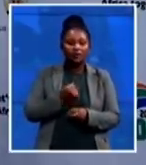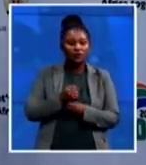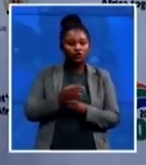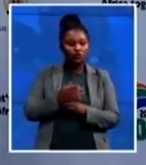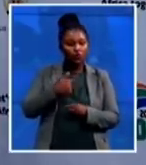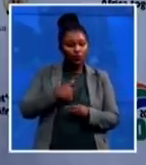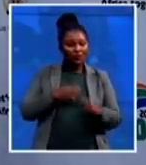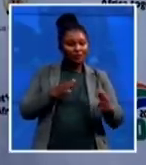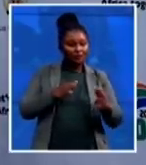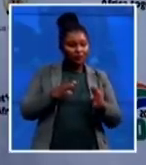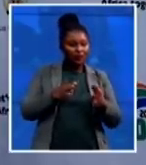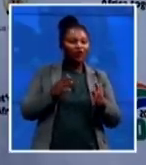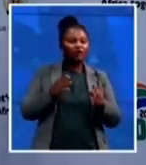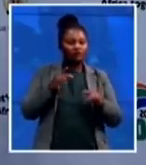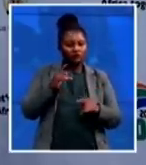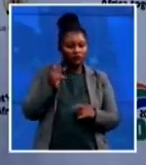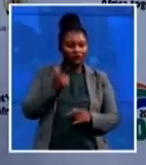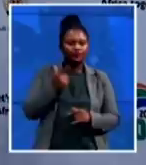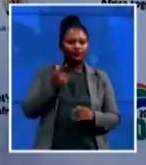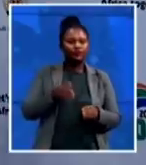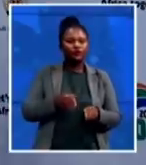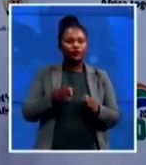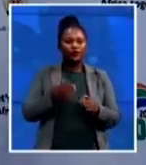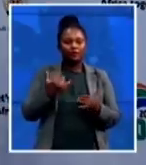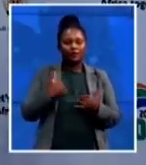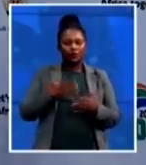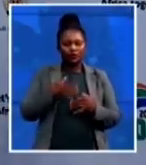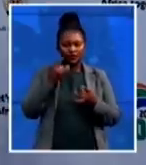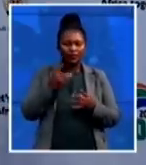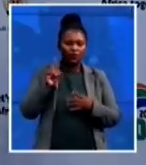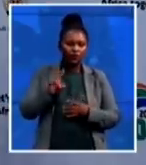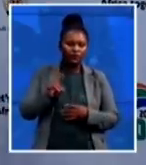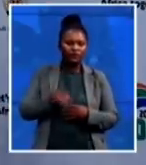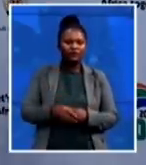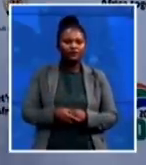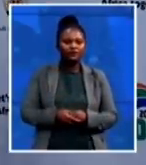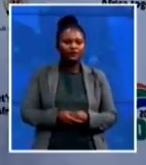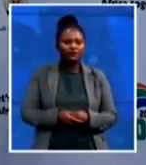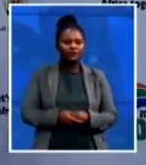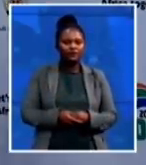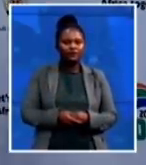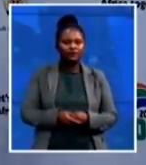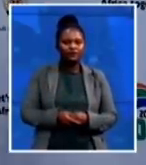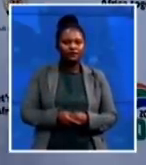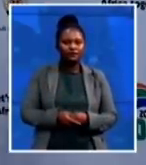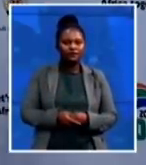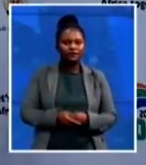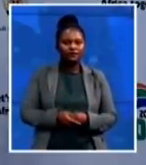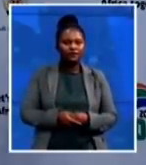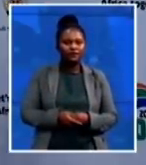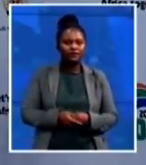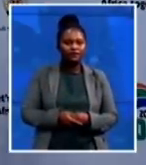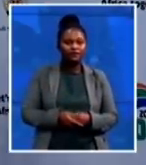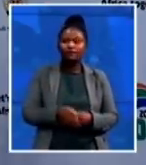The point I'm making is, this again, when firms want vaccination, those